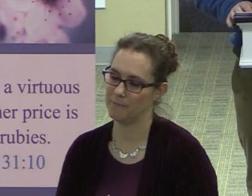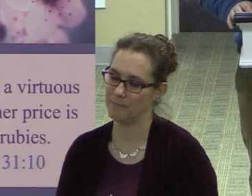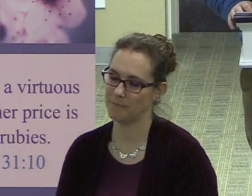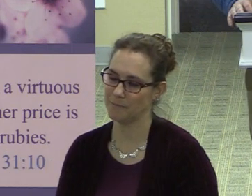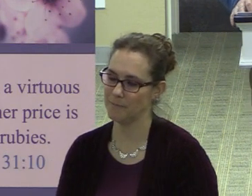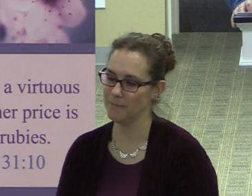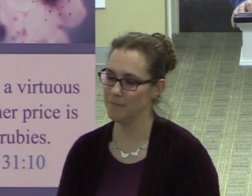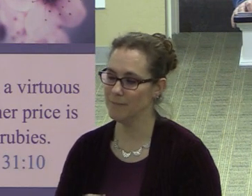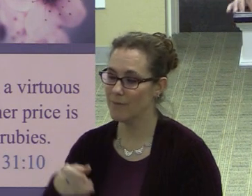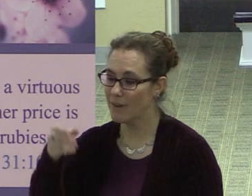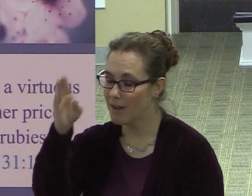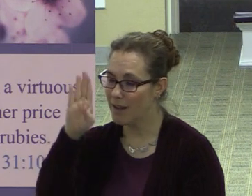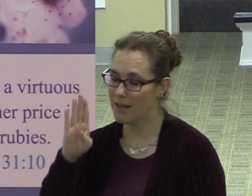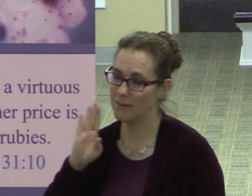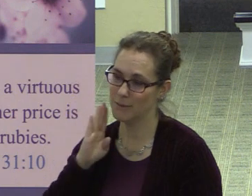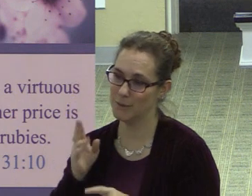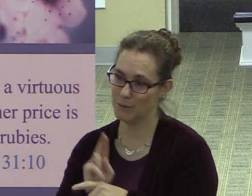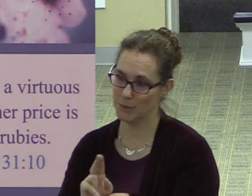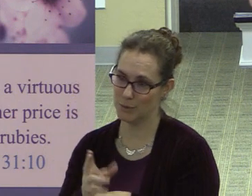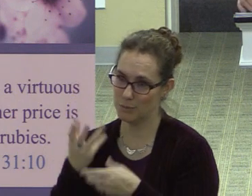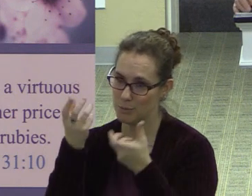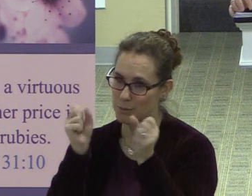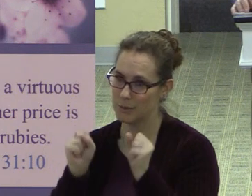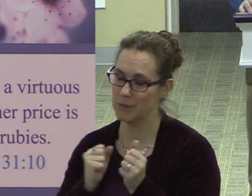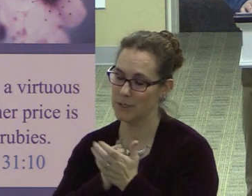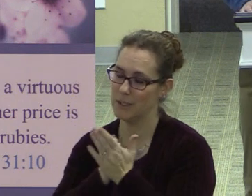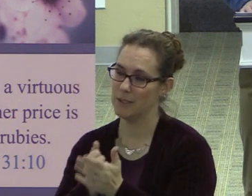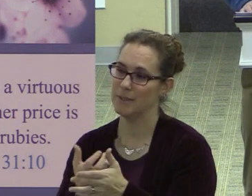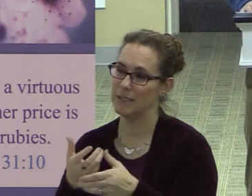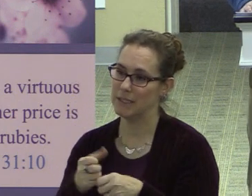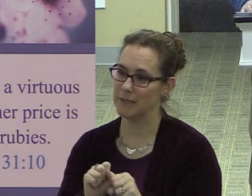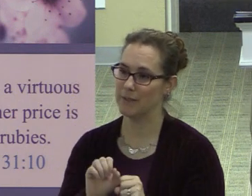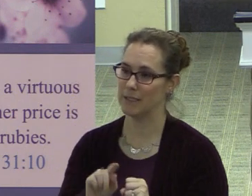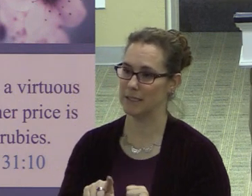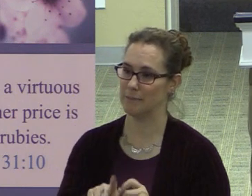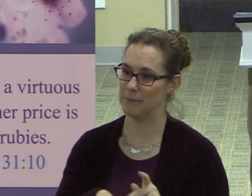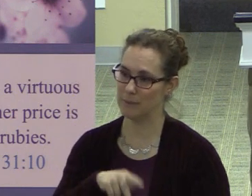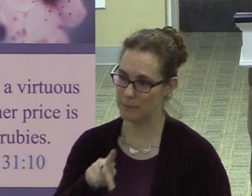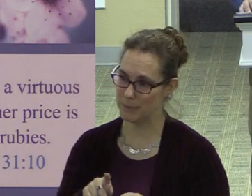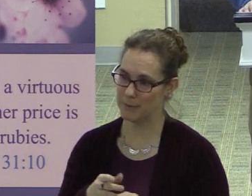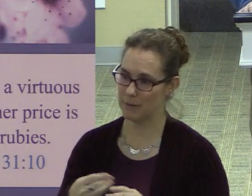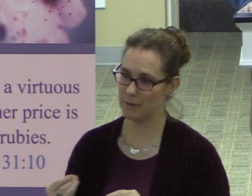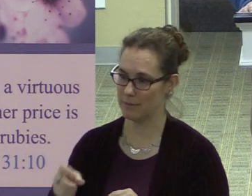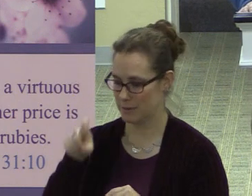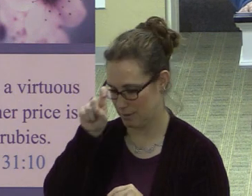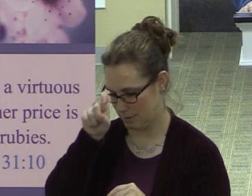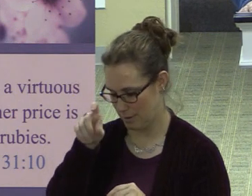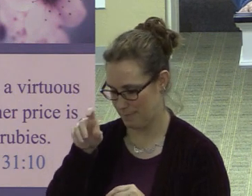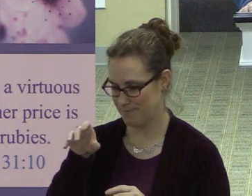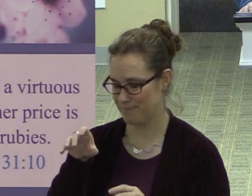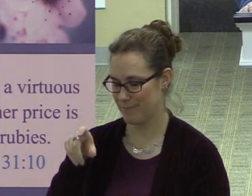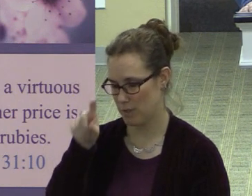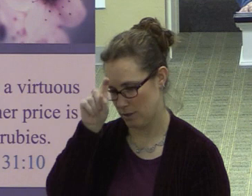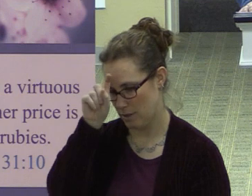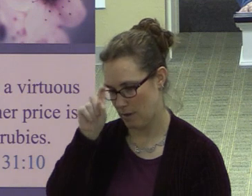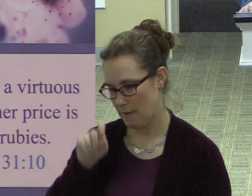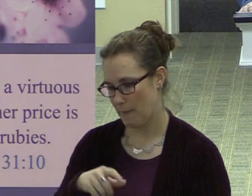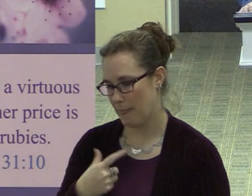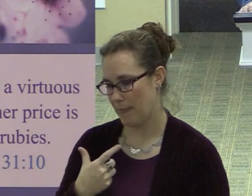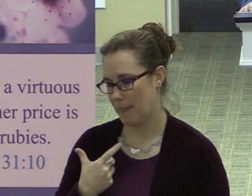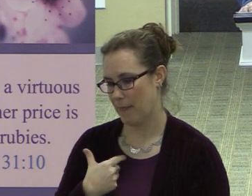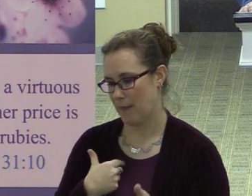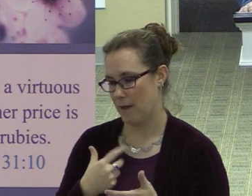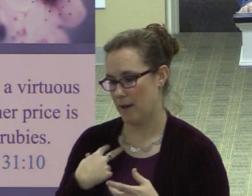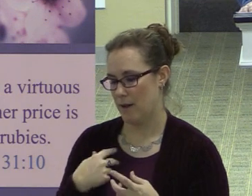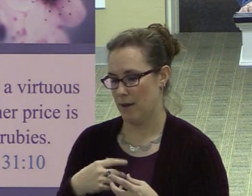God certainly would use Moses to help deliver his people out of Egypt, just like Moses desired all those years ago when he was looking